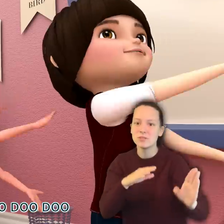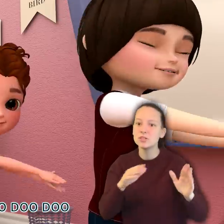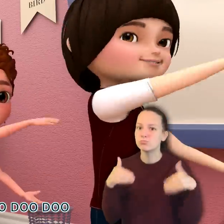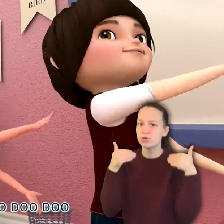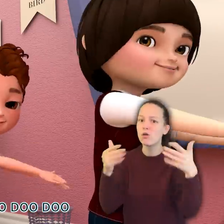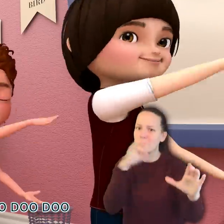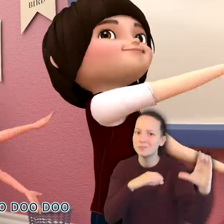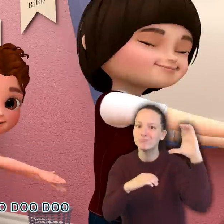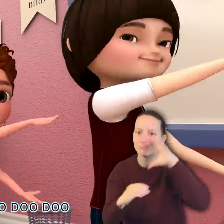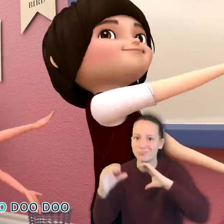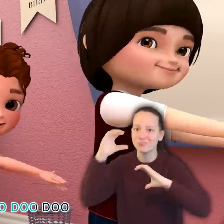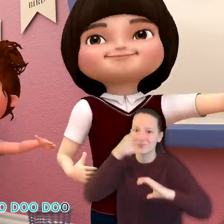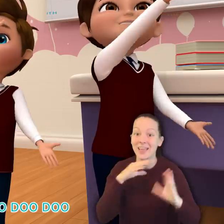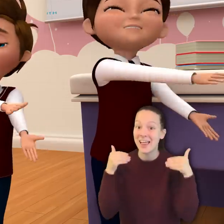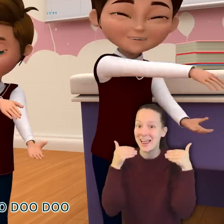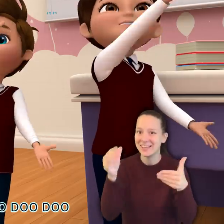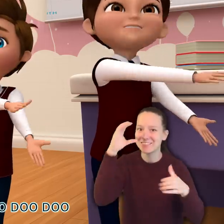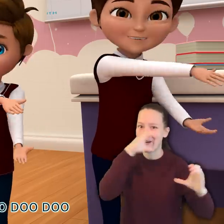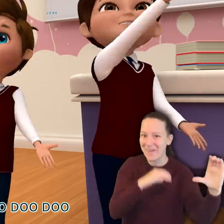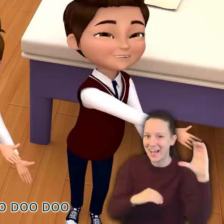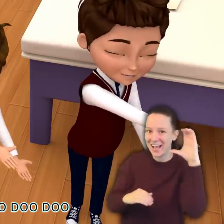Let's Go Hunt